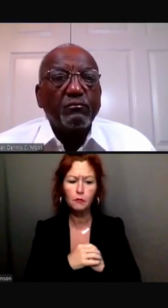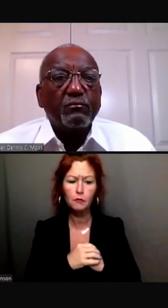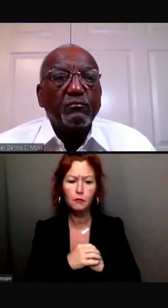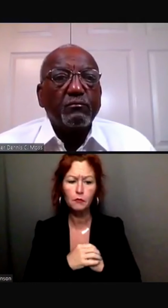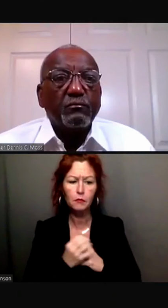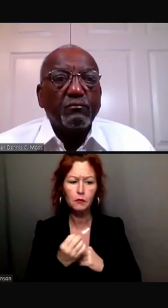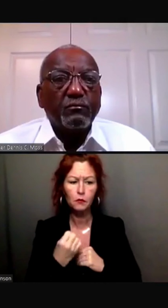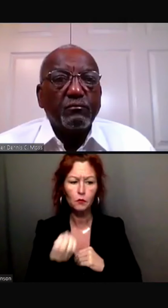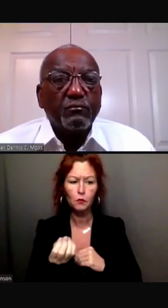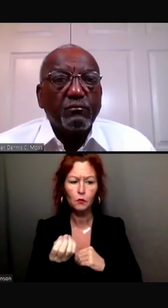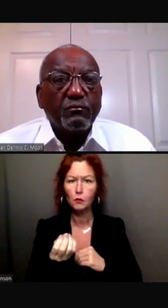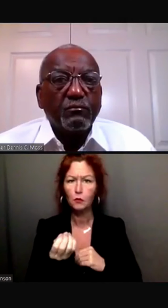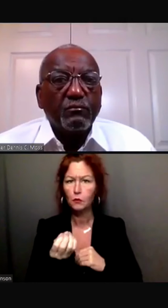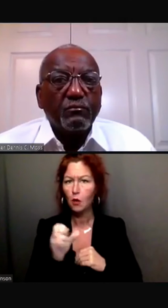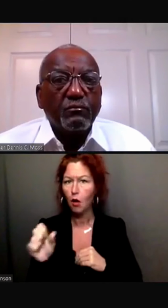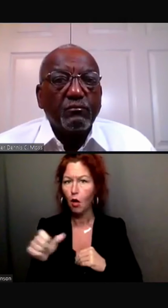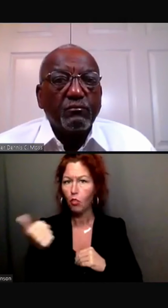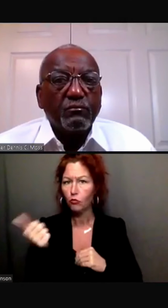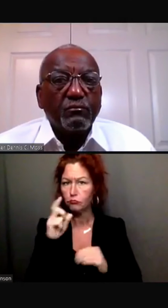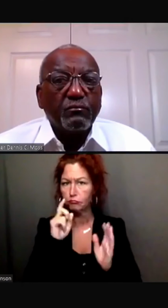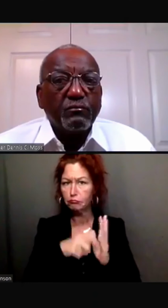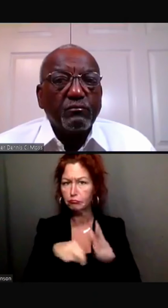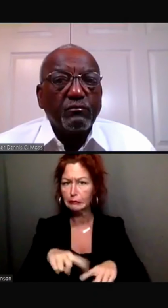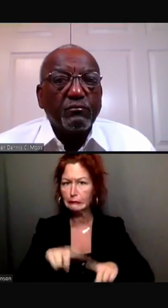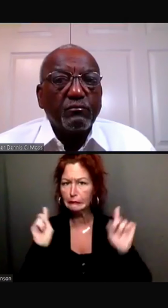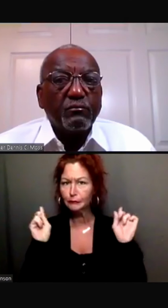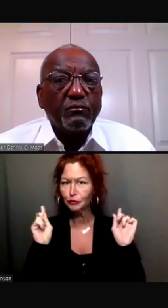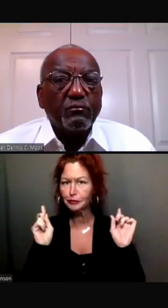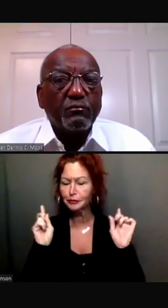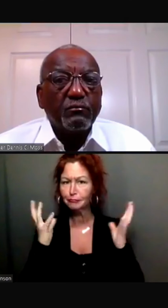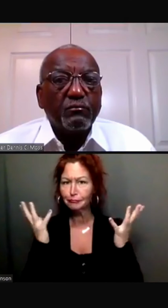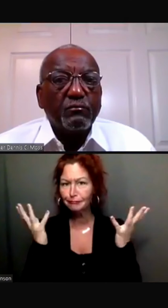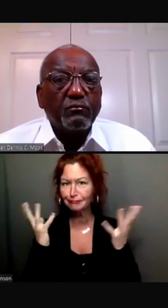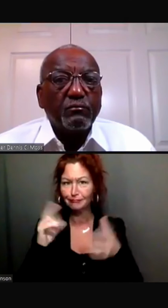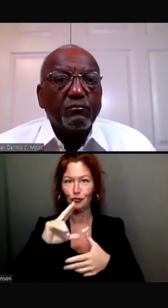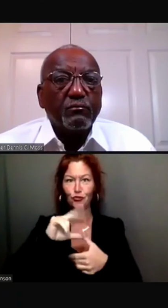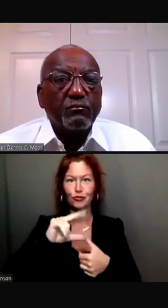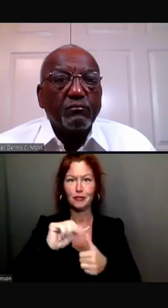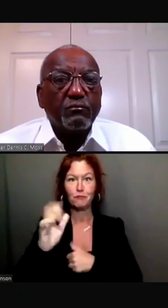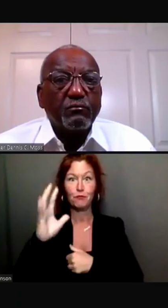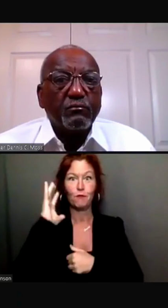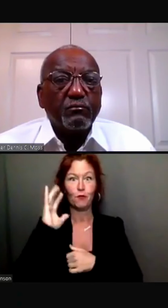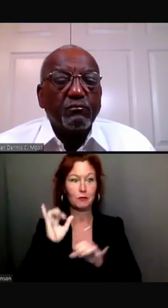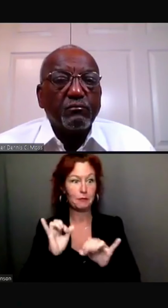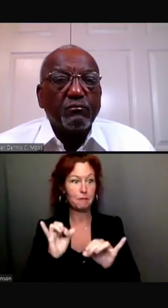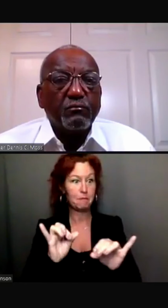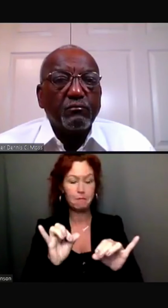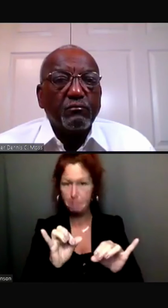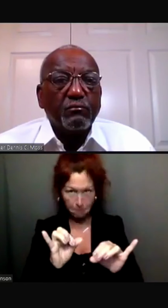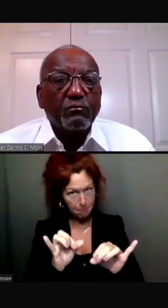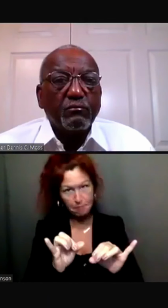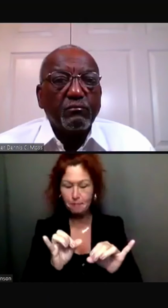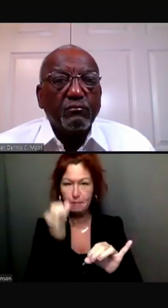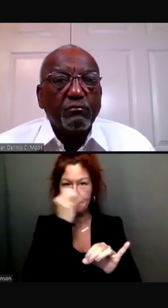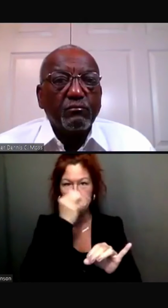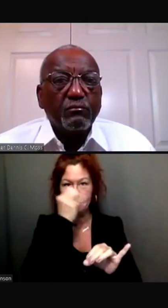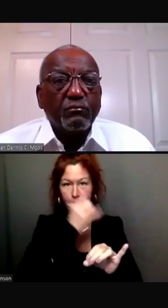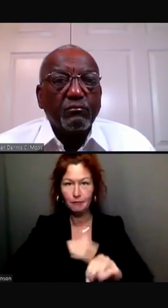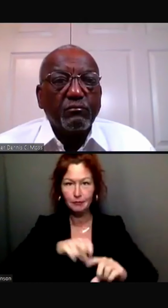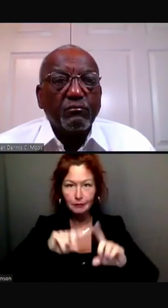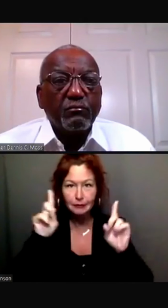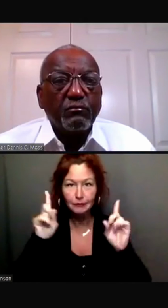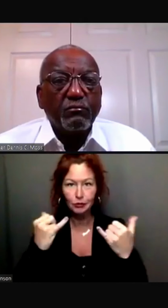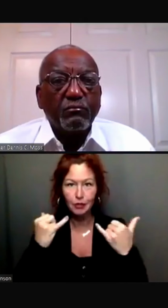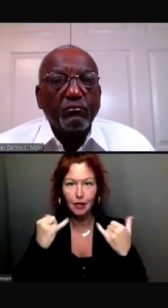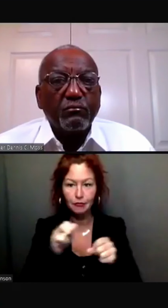fewer people. Is there a protocol that is different? Like, did you get your temperature checked when you went in there? Like, do you have tape on the